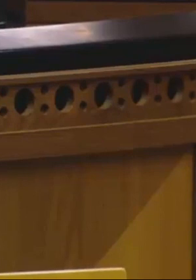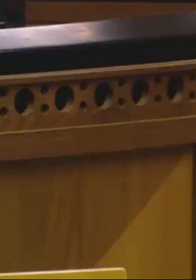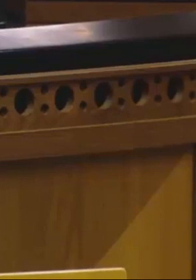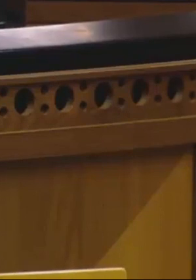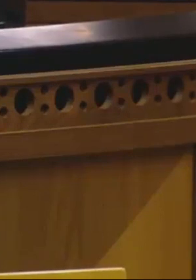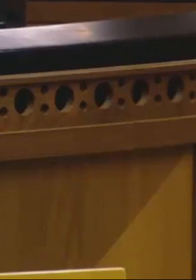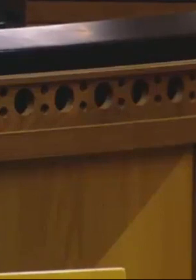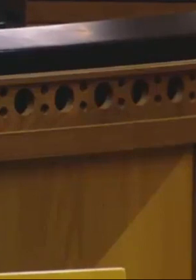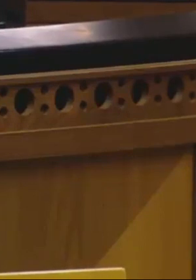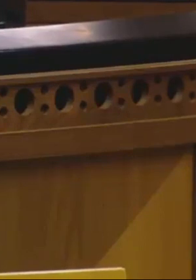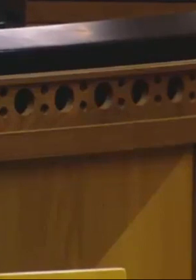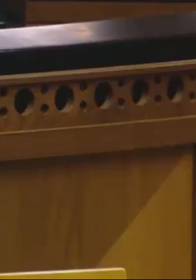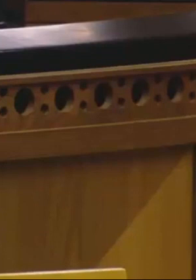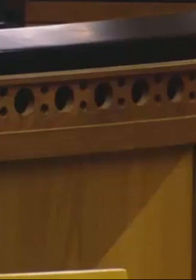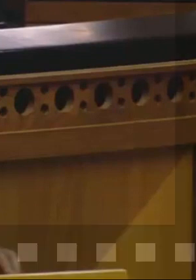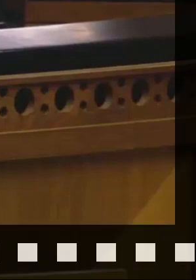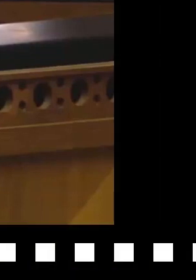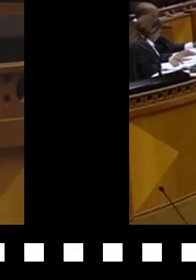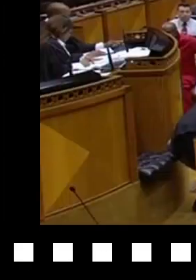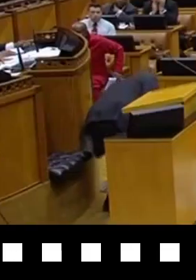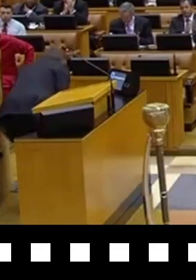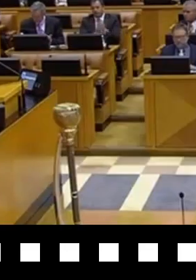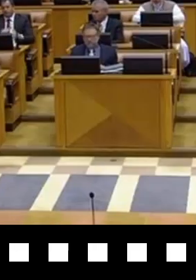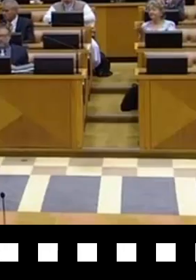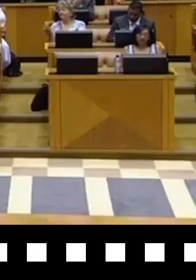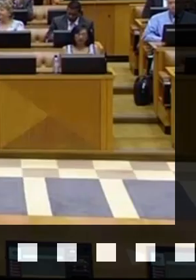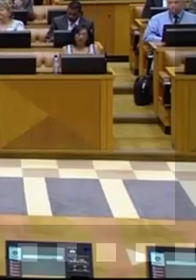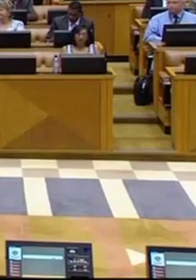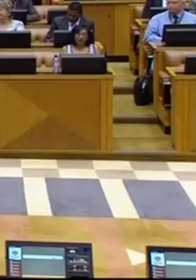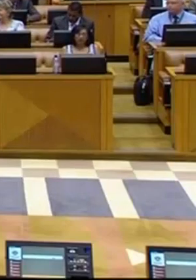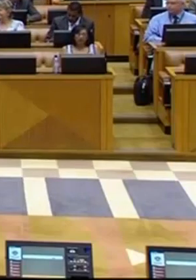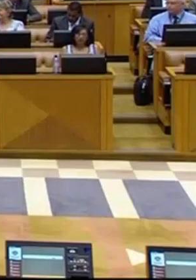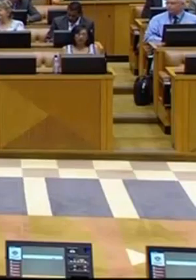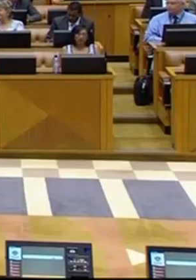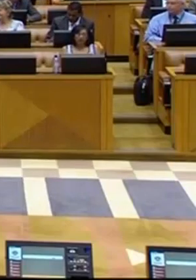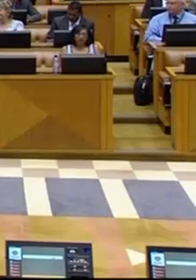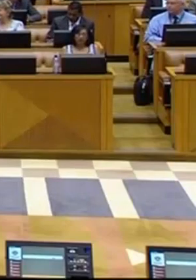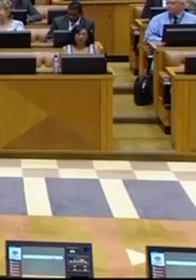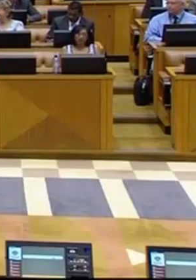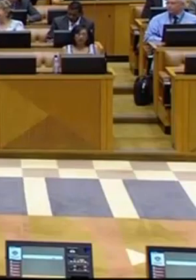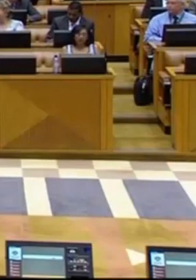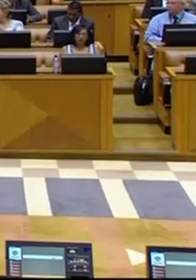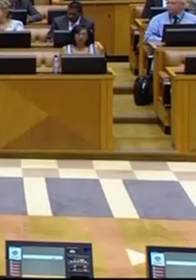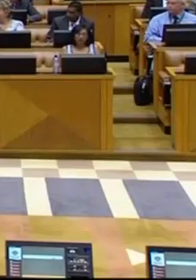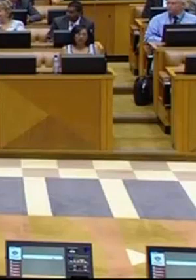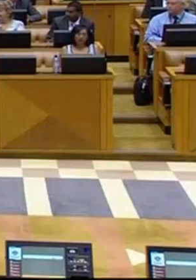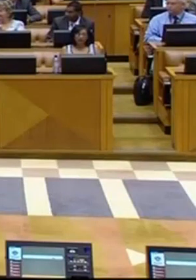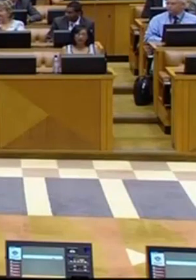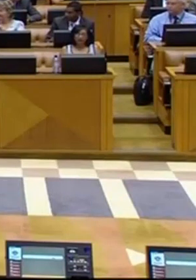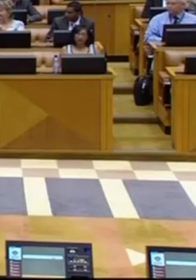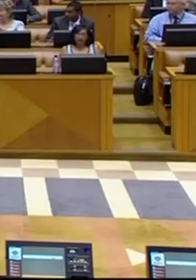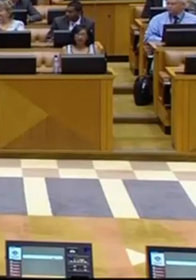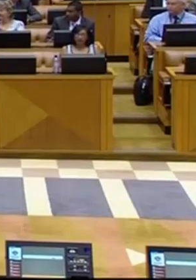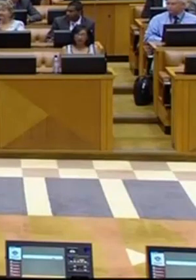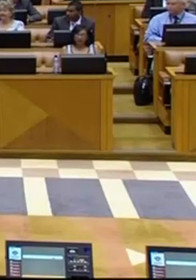the BMA and give it the direction that they will be looking into. I see no other,